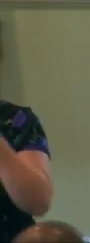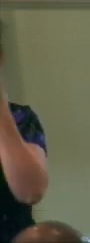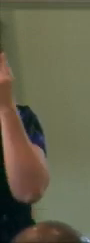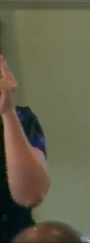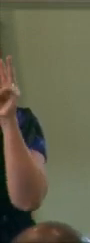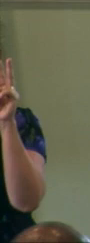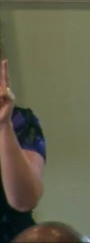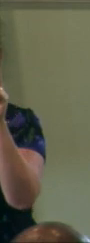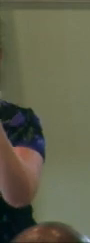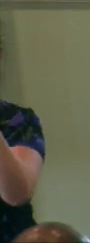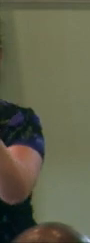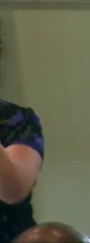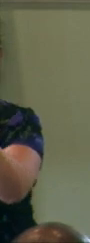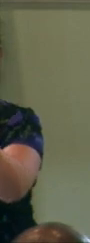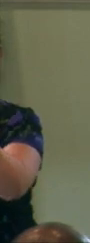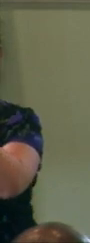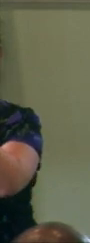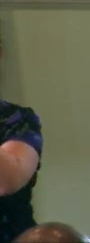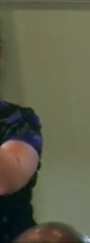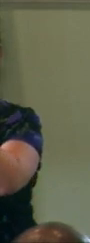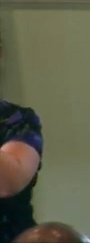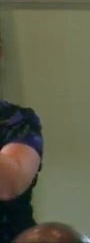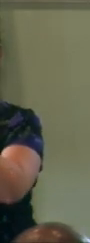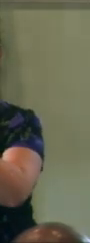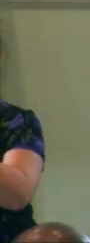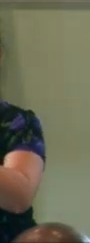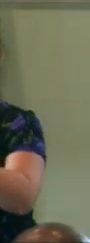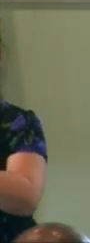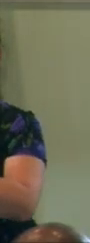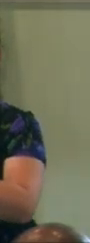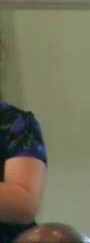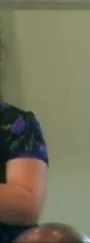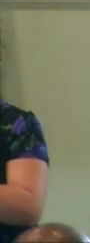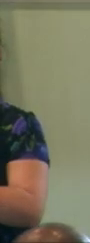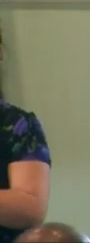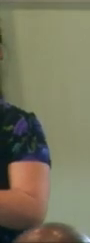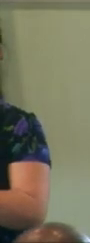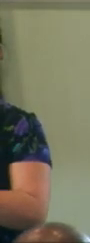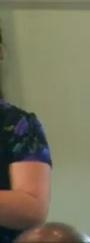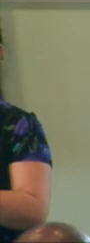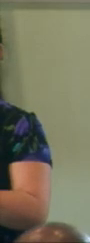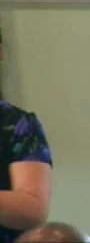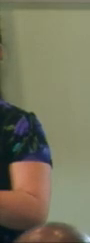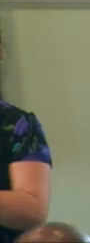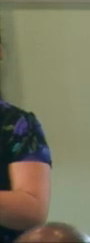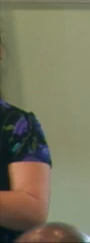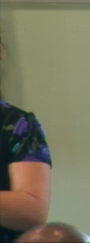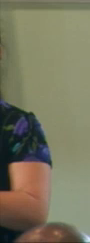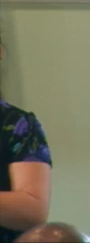Behold the man upon the cross,